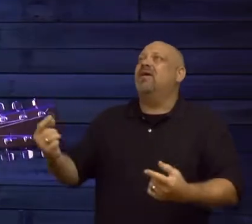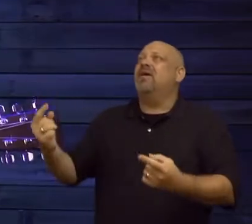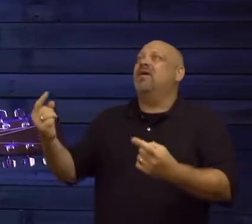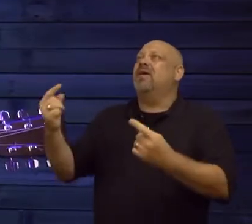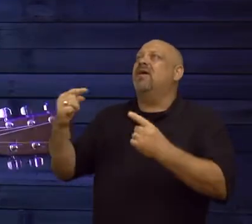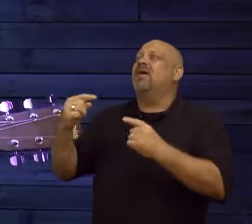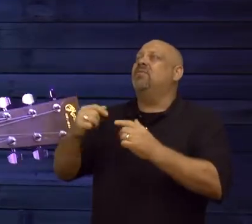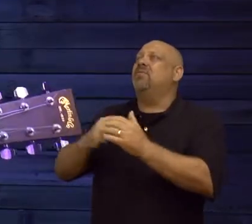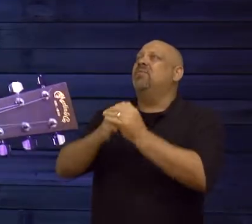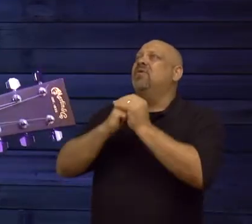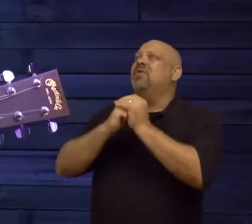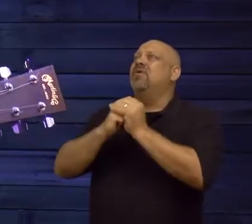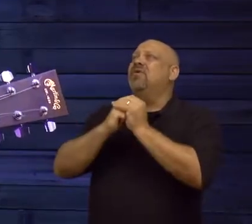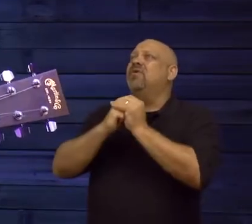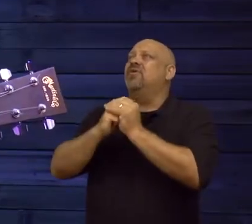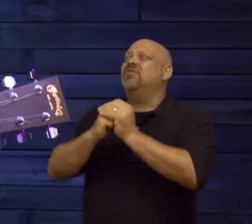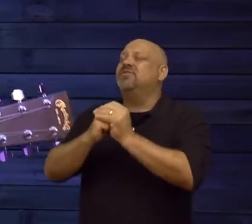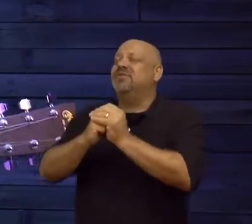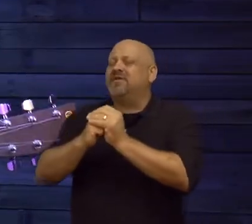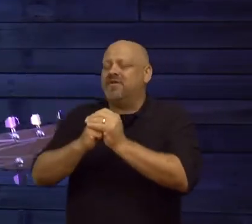worship.